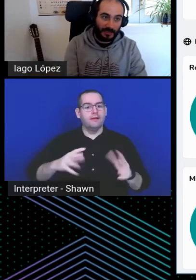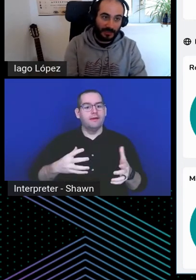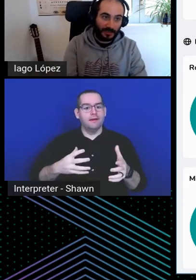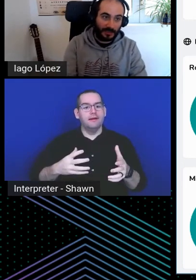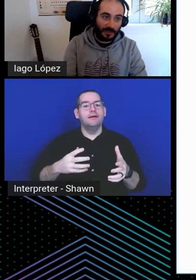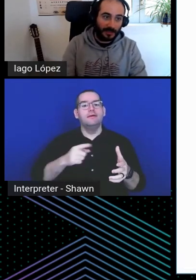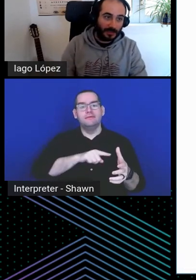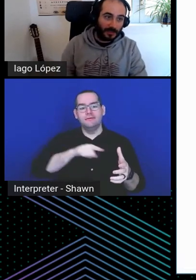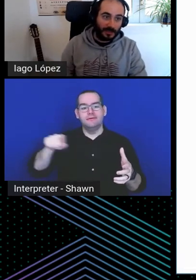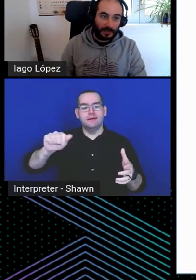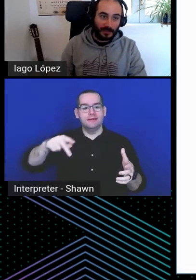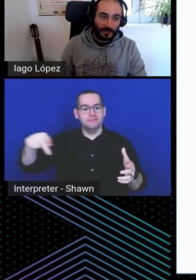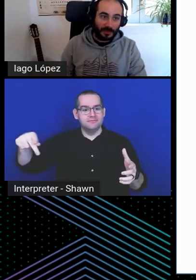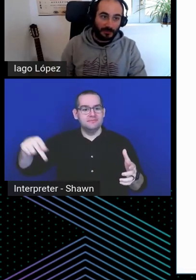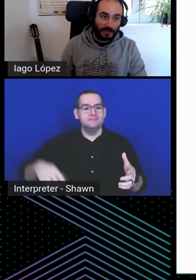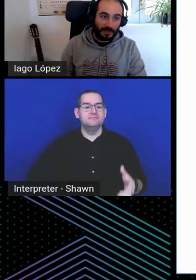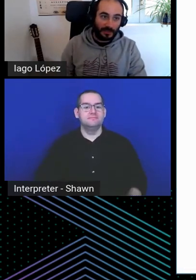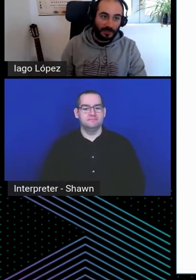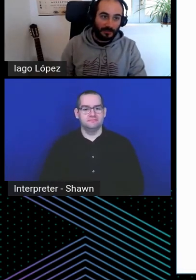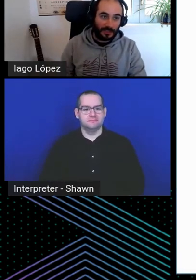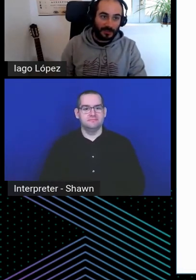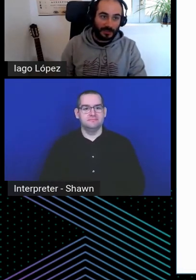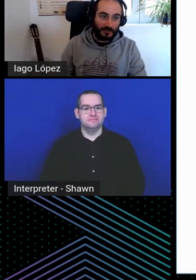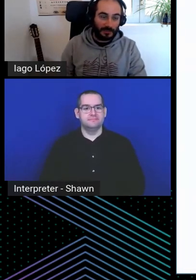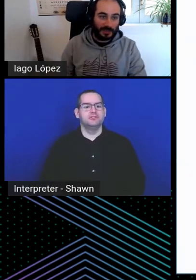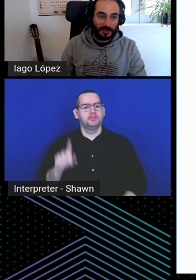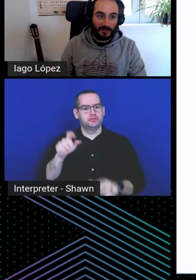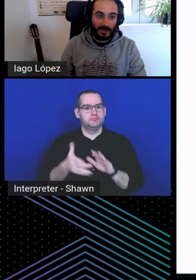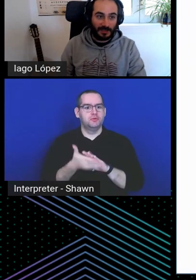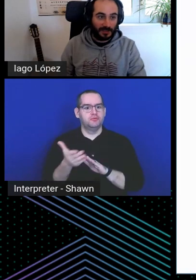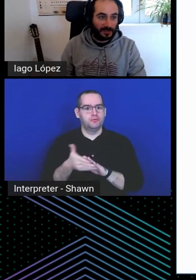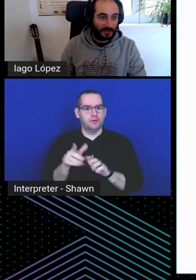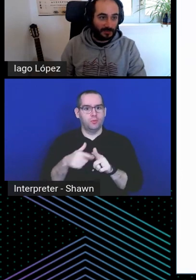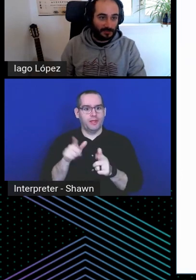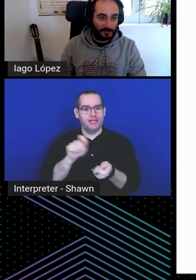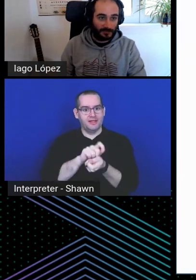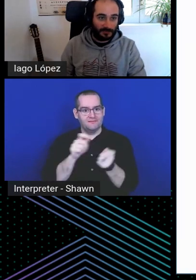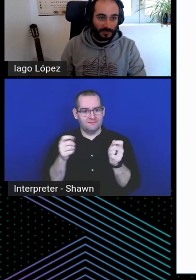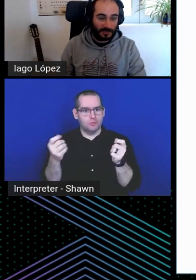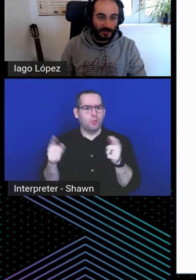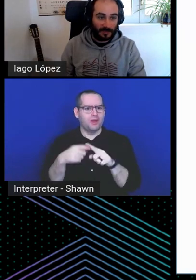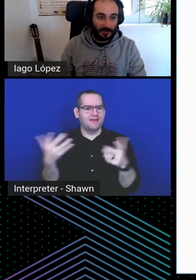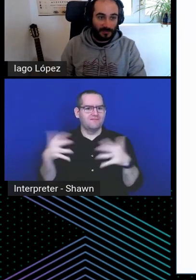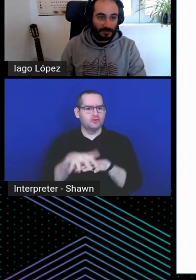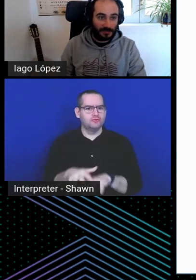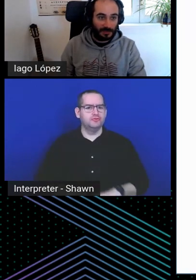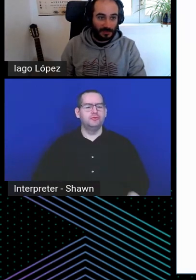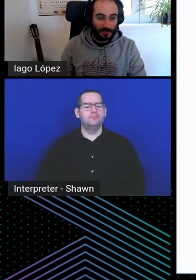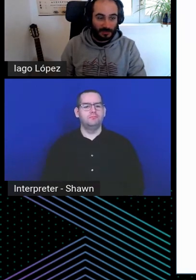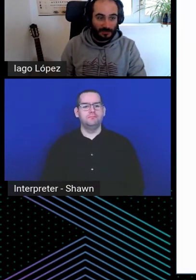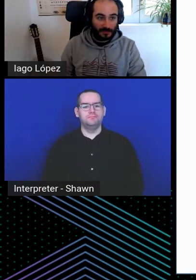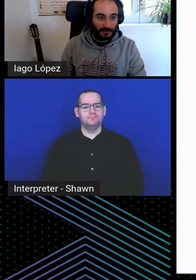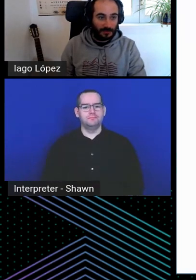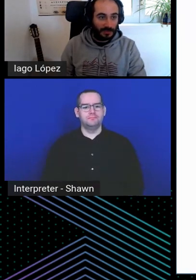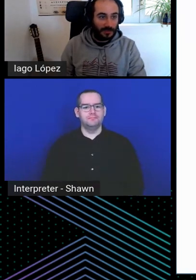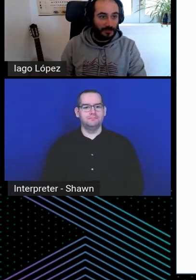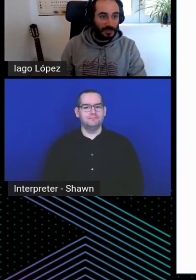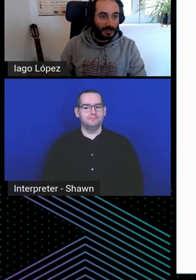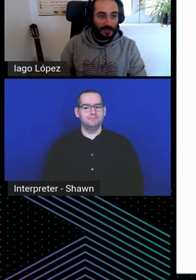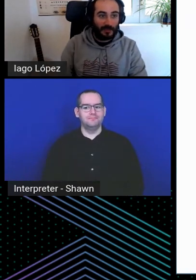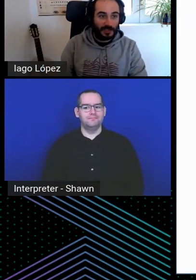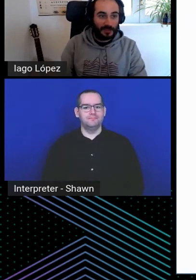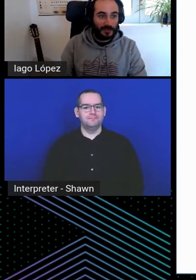the application should be running eventually once it converges. And